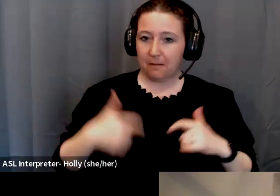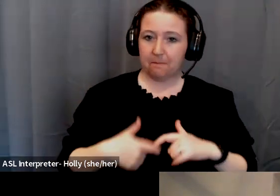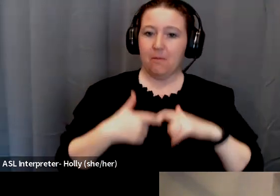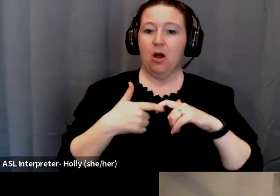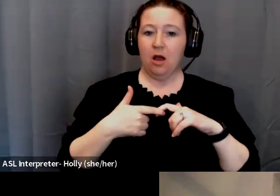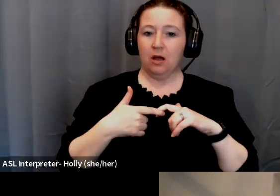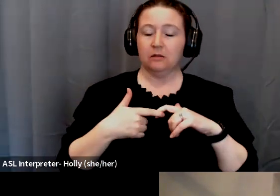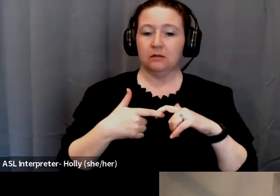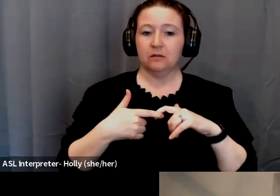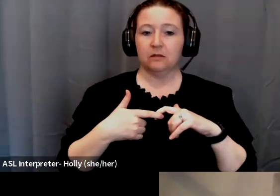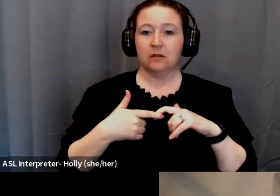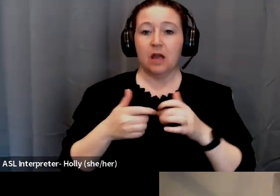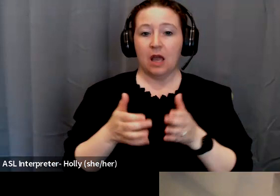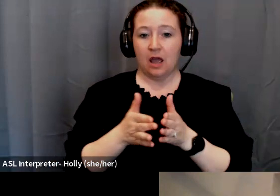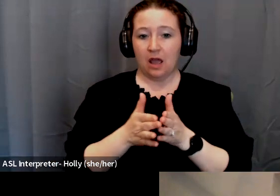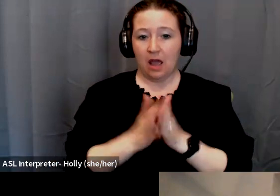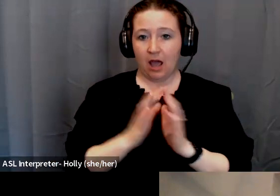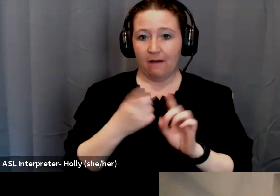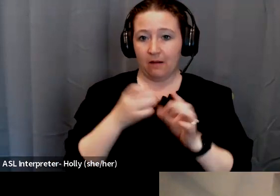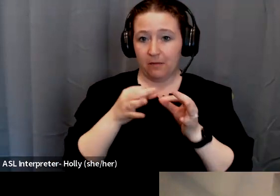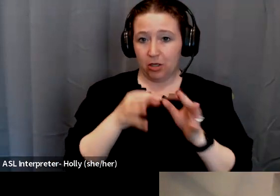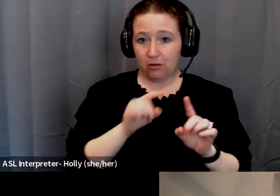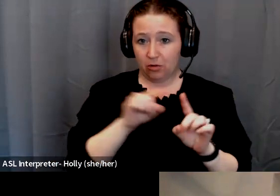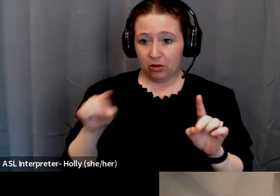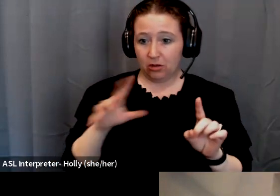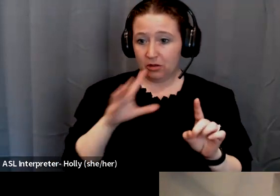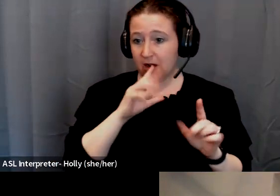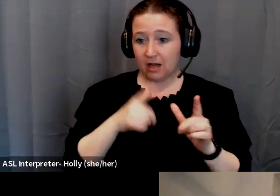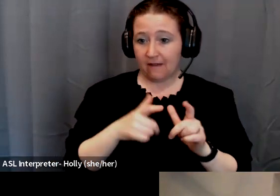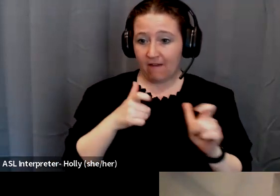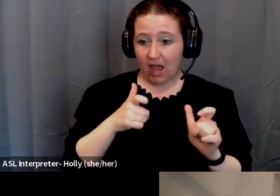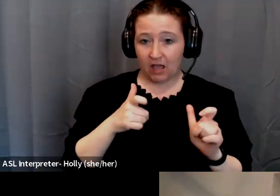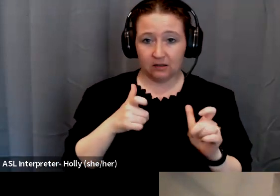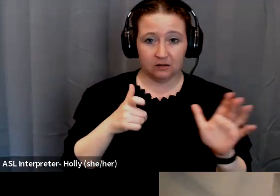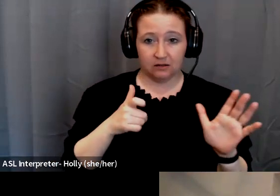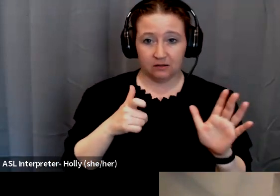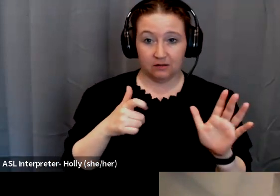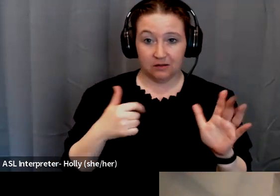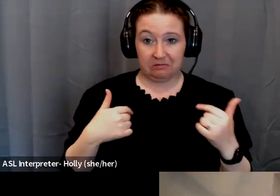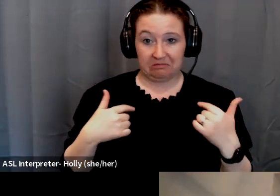ask from the interpreters, am I talking too fast?